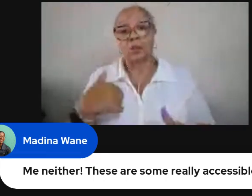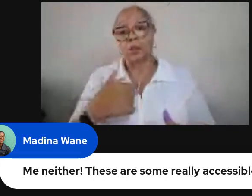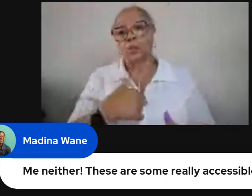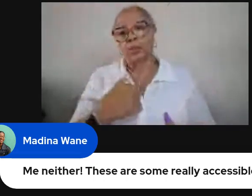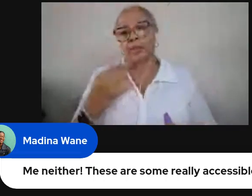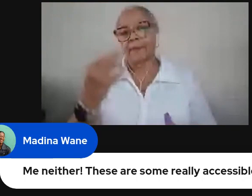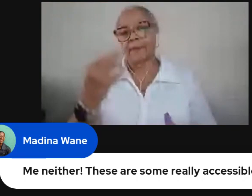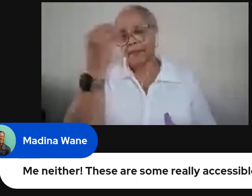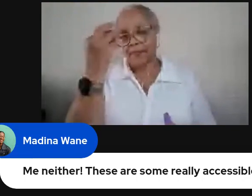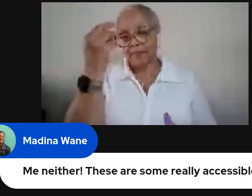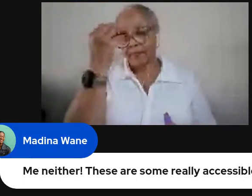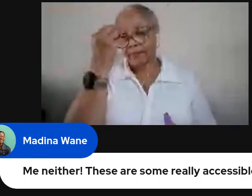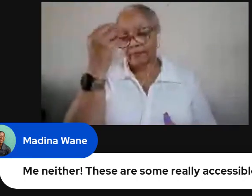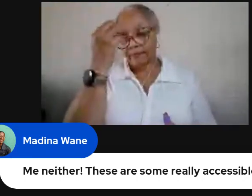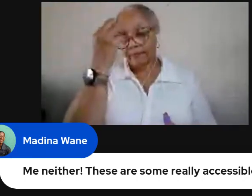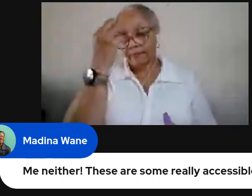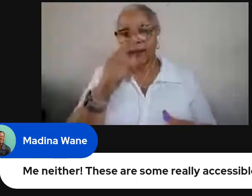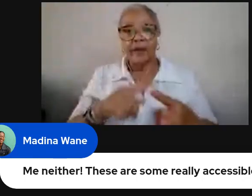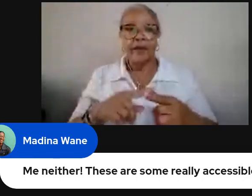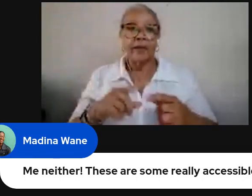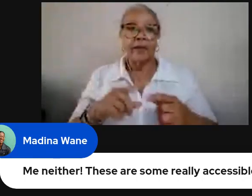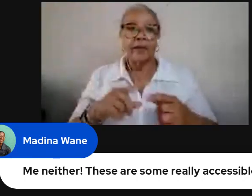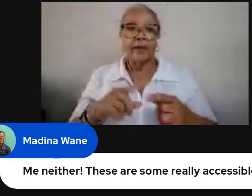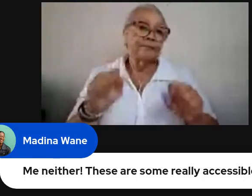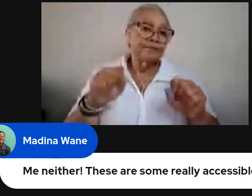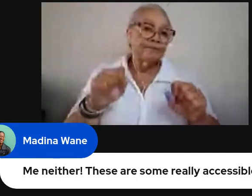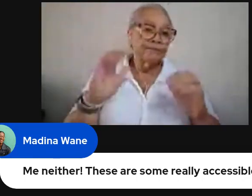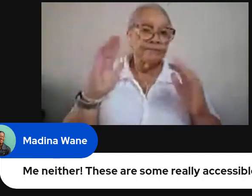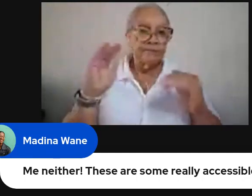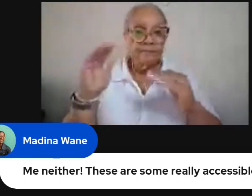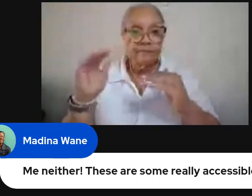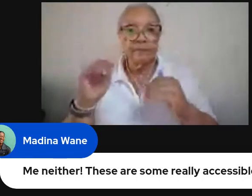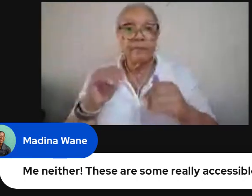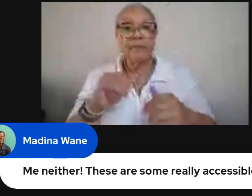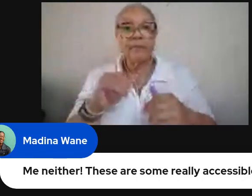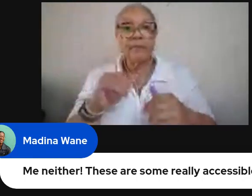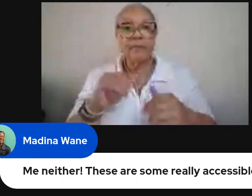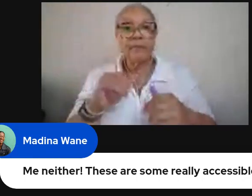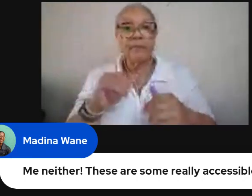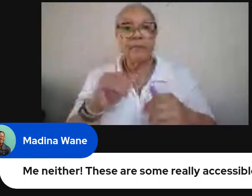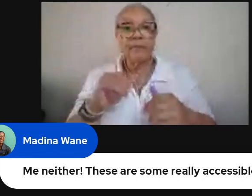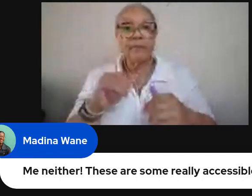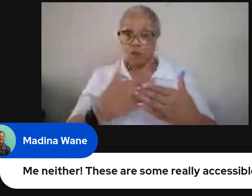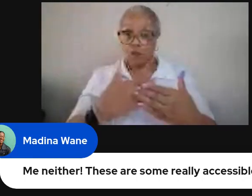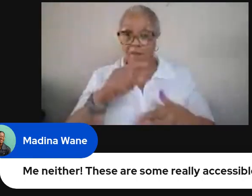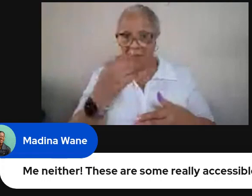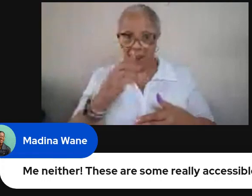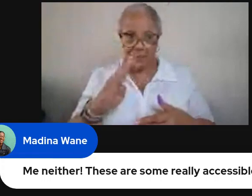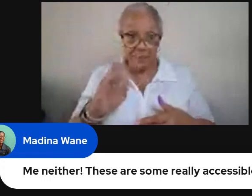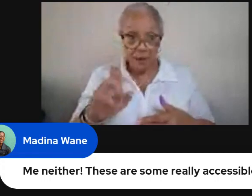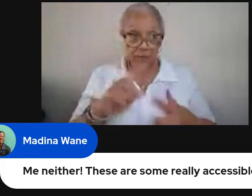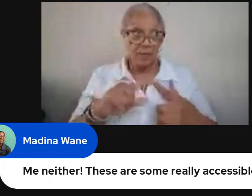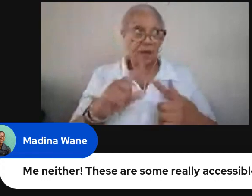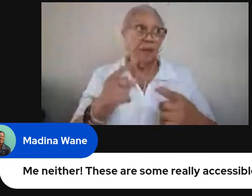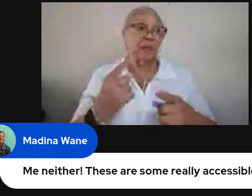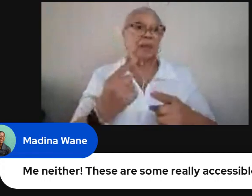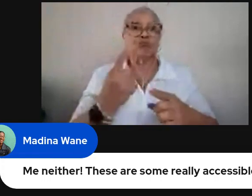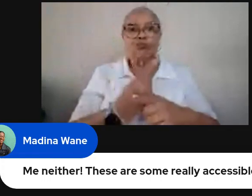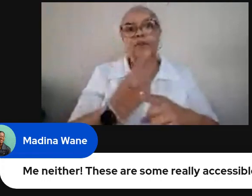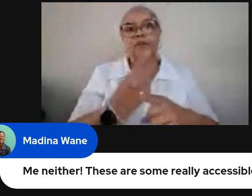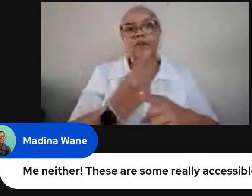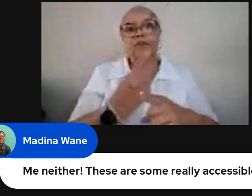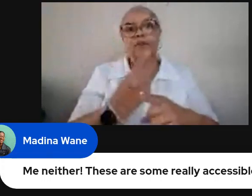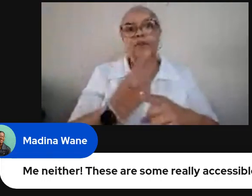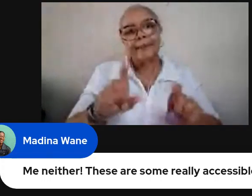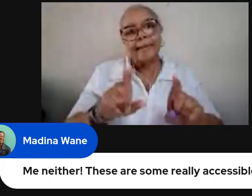in terms of interpretability. So are these good black boxes? Are they rigorously tested as